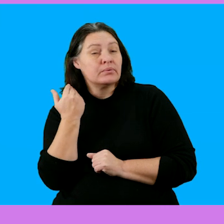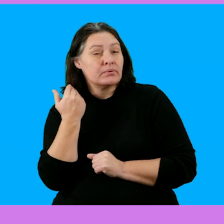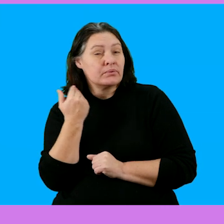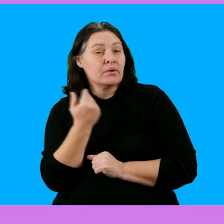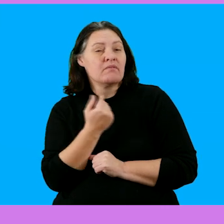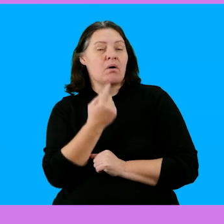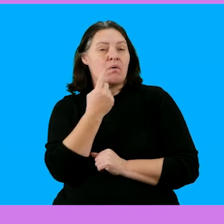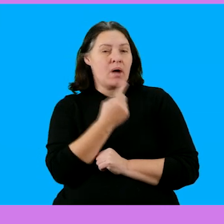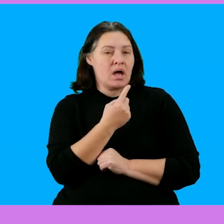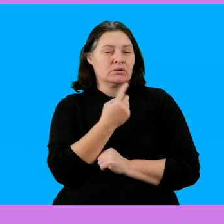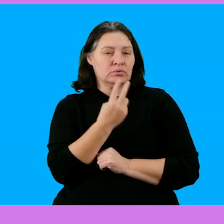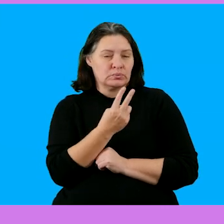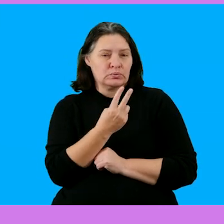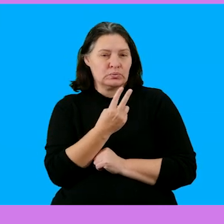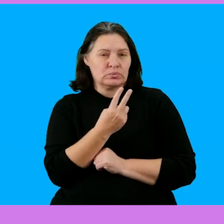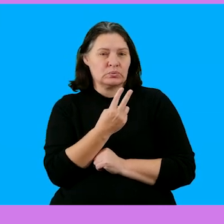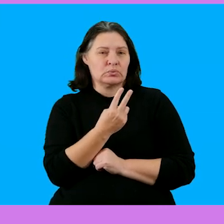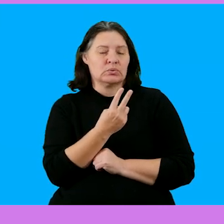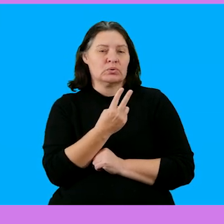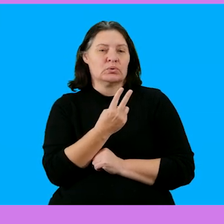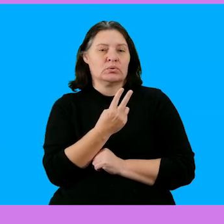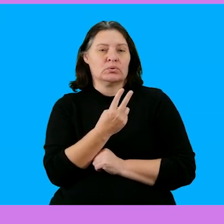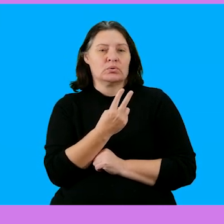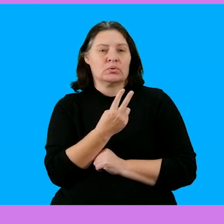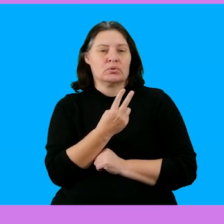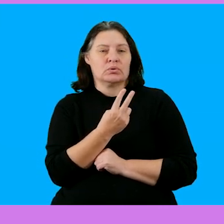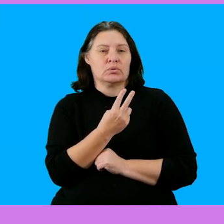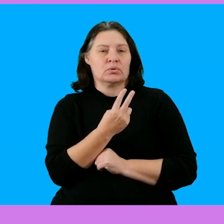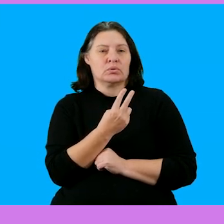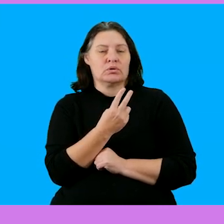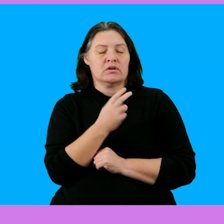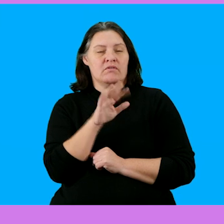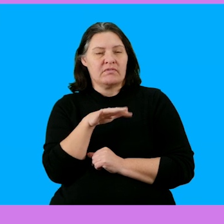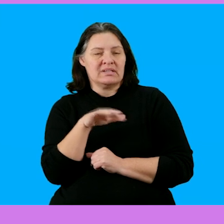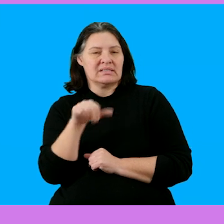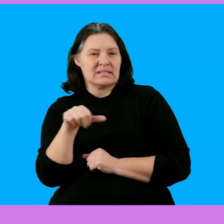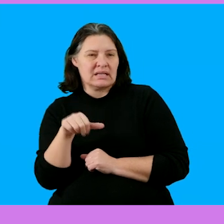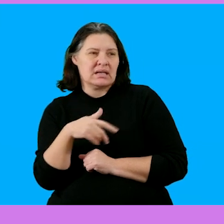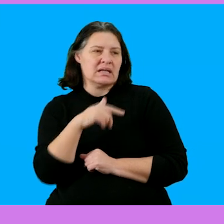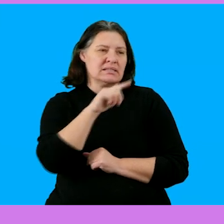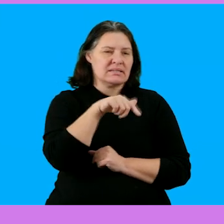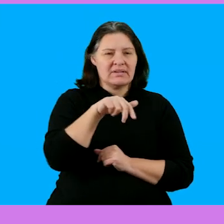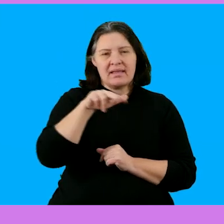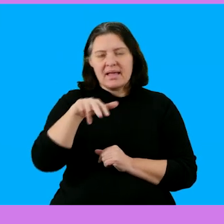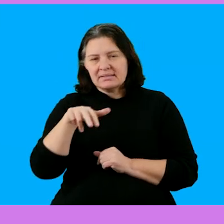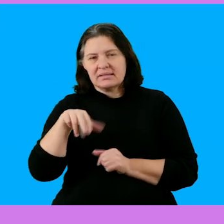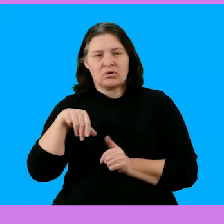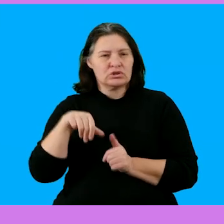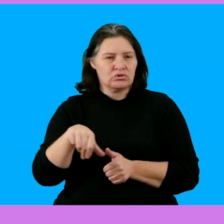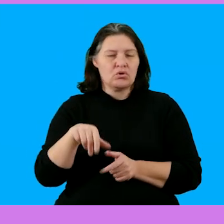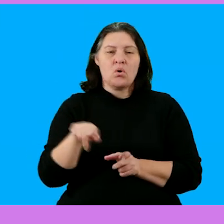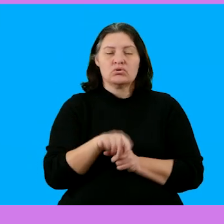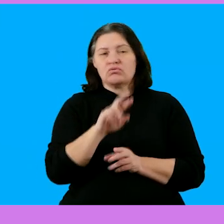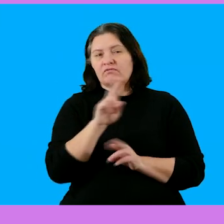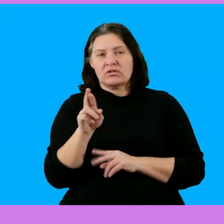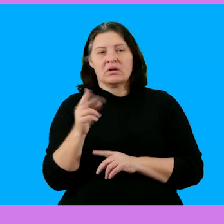here we start with 1 and 2, we move all along, right? We can see here is 15, 16, then 17, 18, we continue.